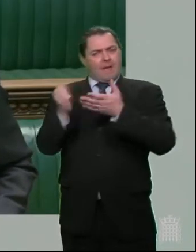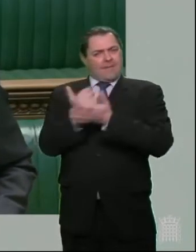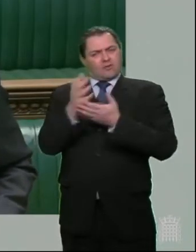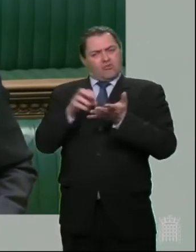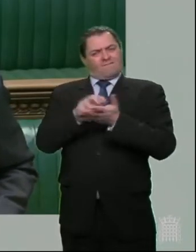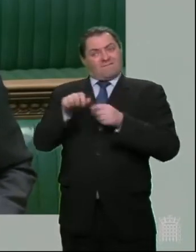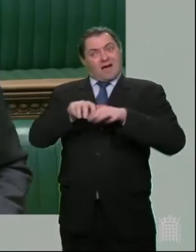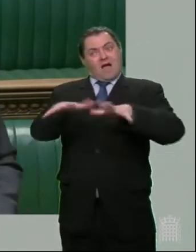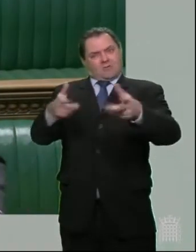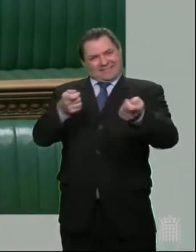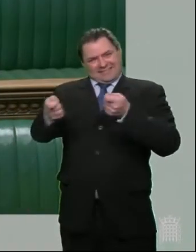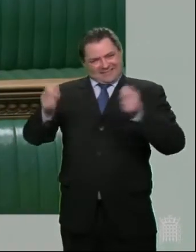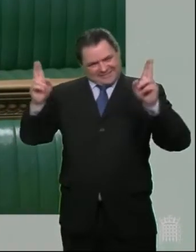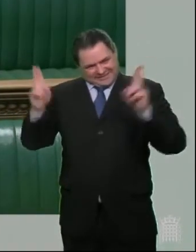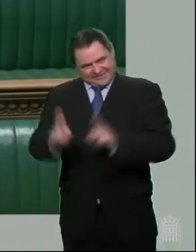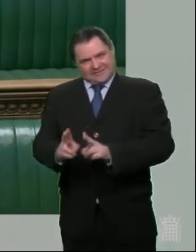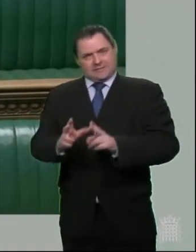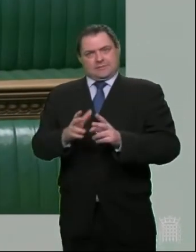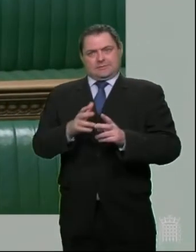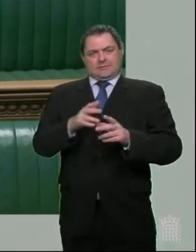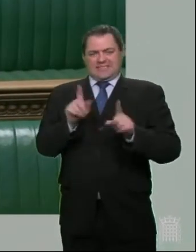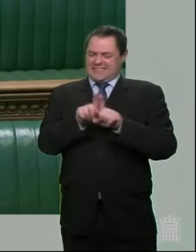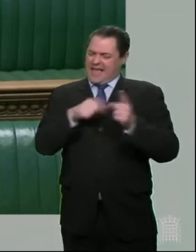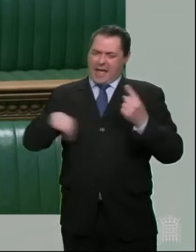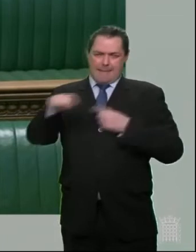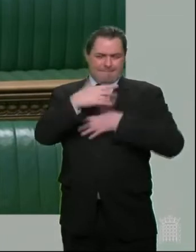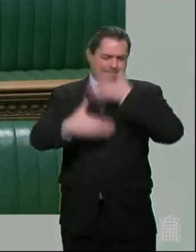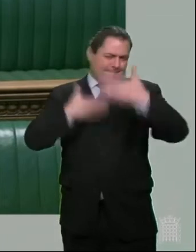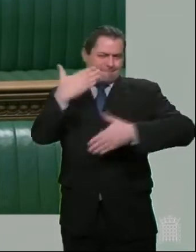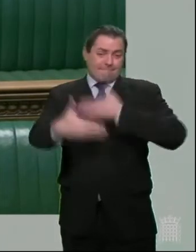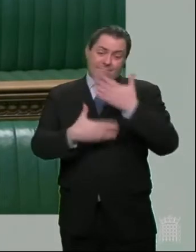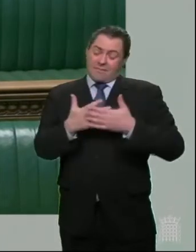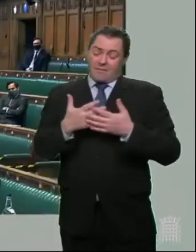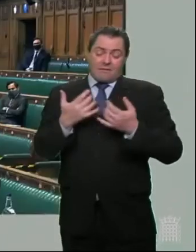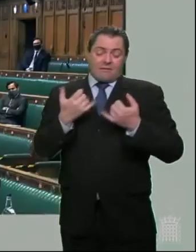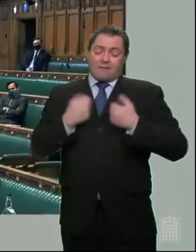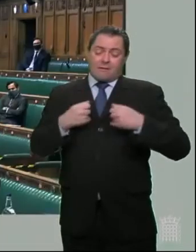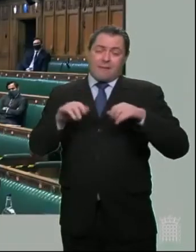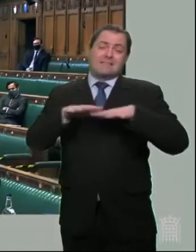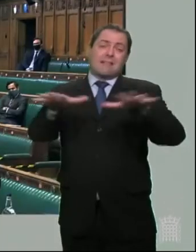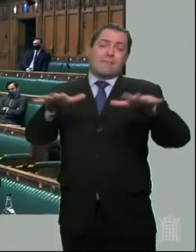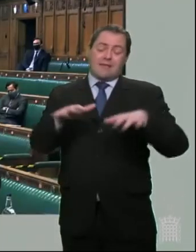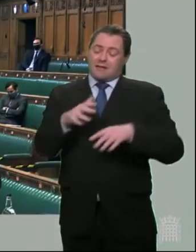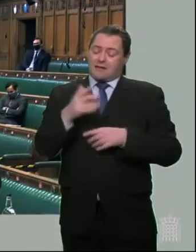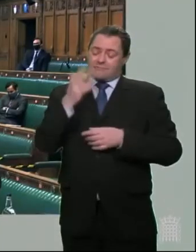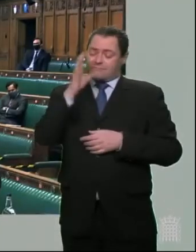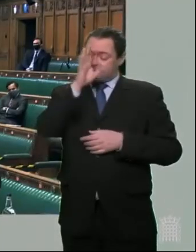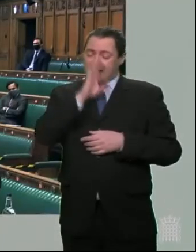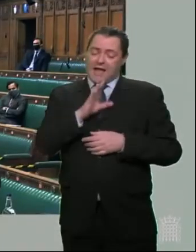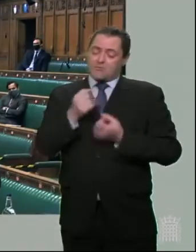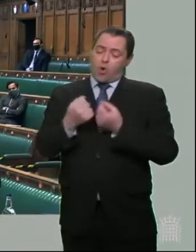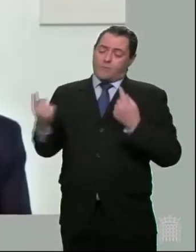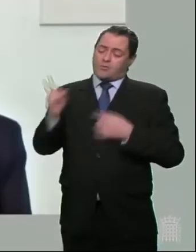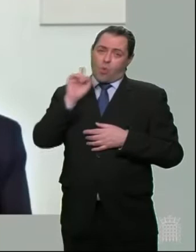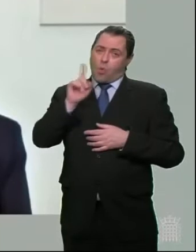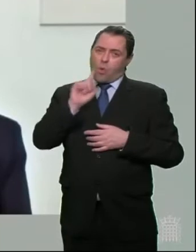in the way that we are. And, Mr. Speaker, throughout this pandemic, I'm sad to say that the Leader of the Opposition has never